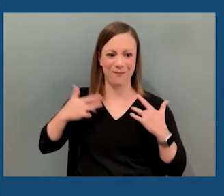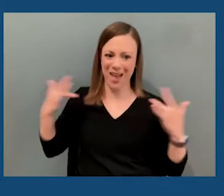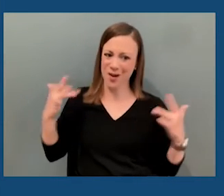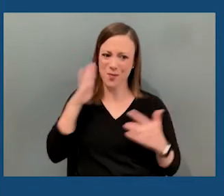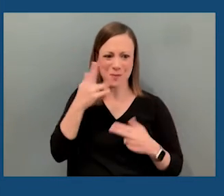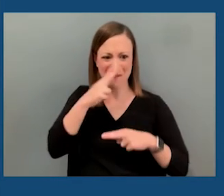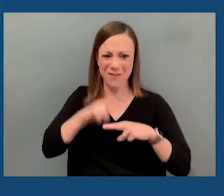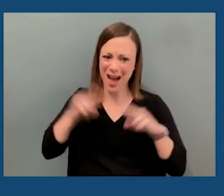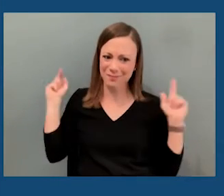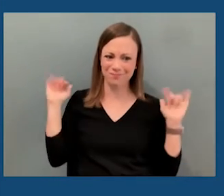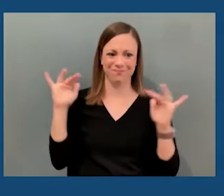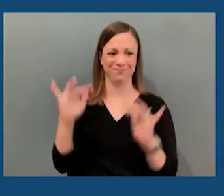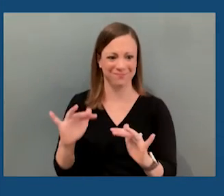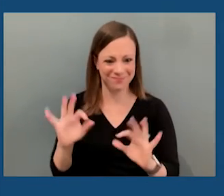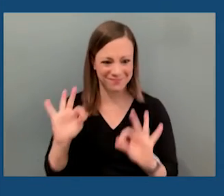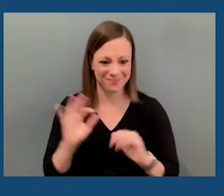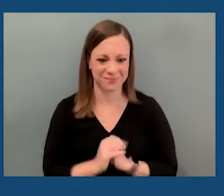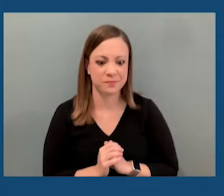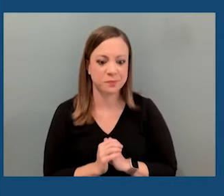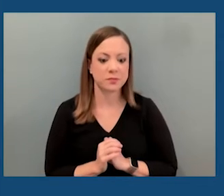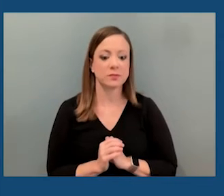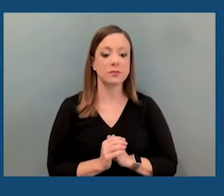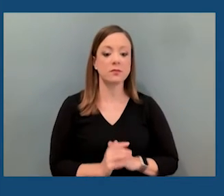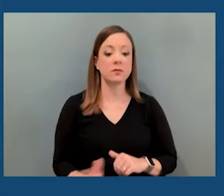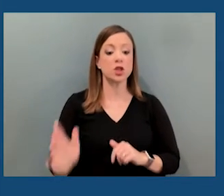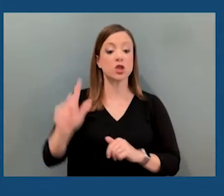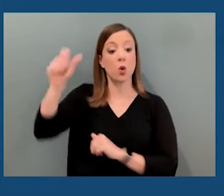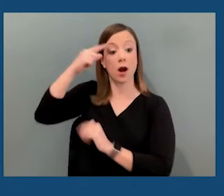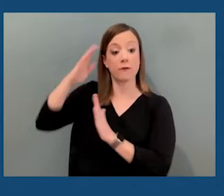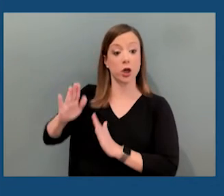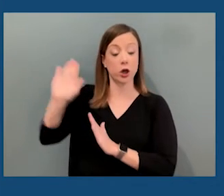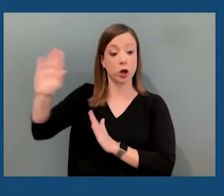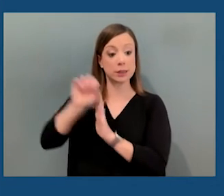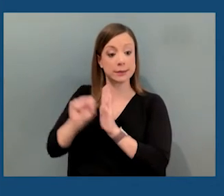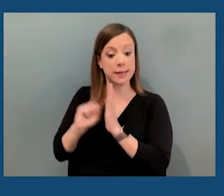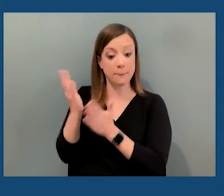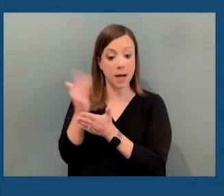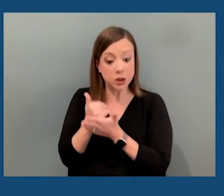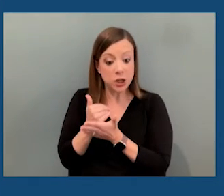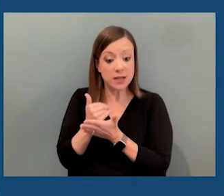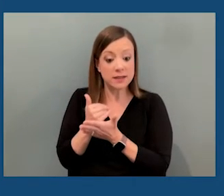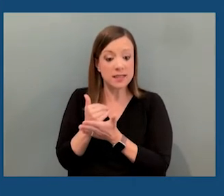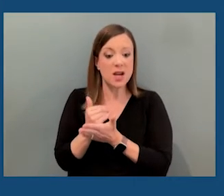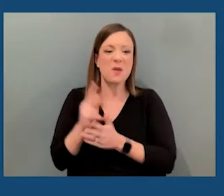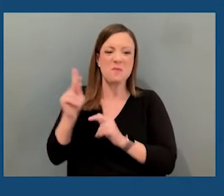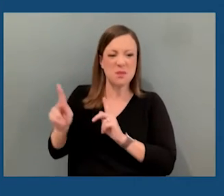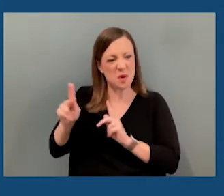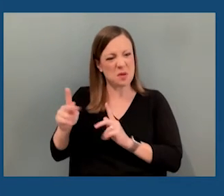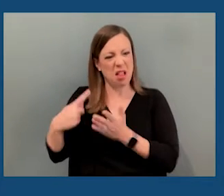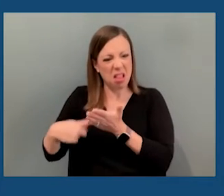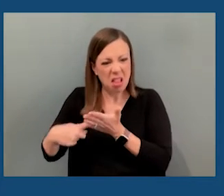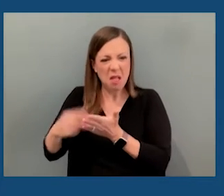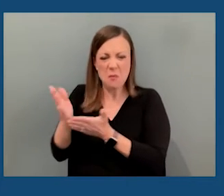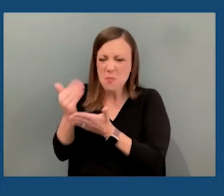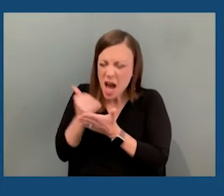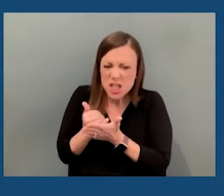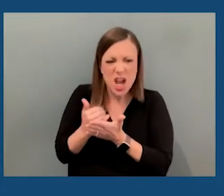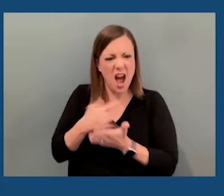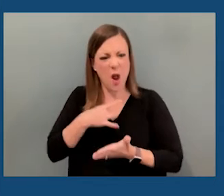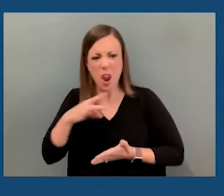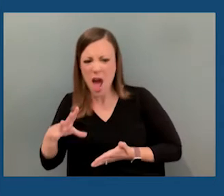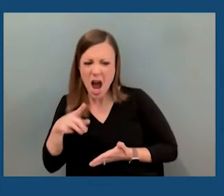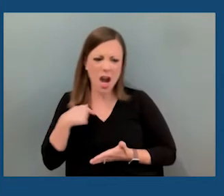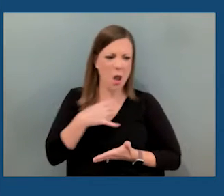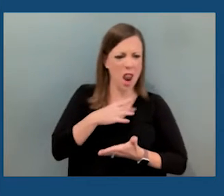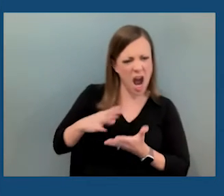My yardstick for judging a budget and has integrity is whether everybody grumbles a little bit. That's true here, like all really good negotiated